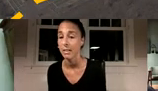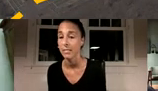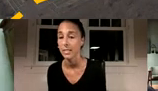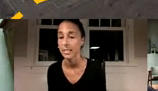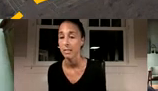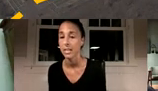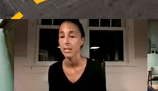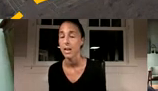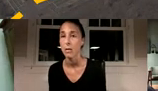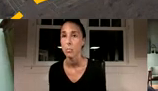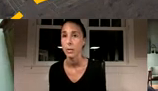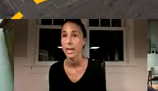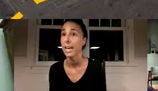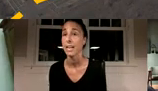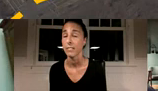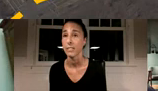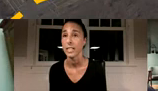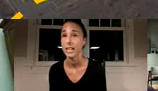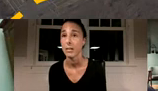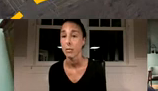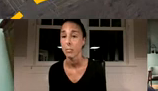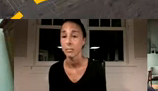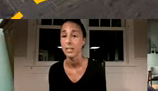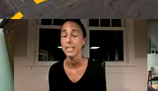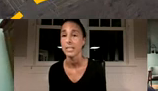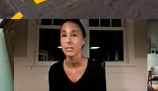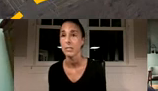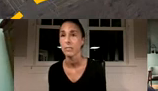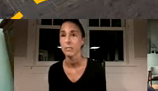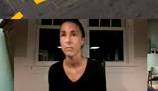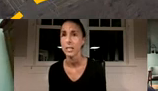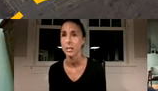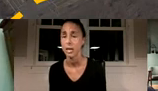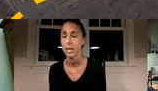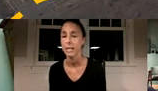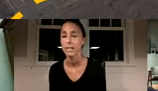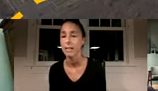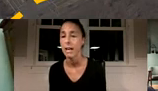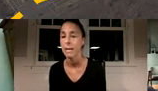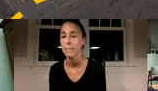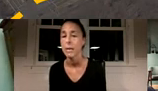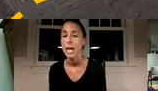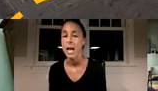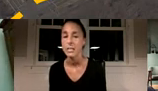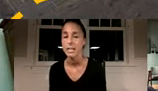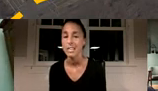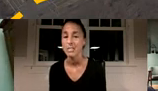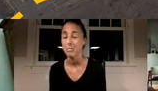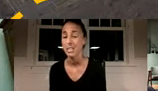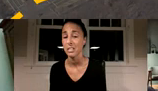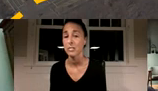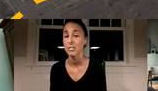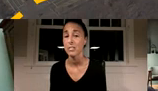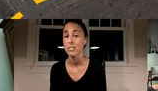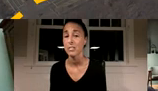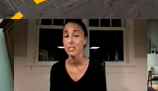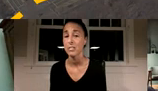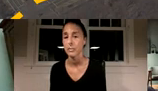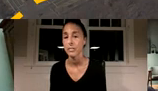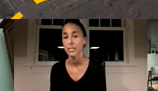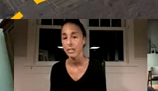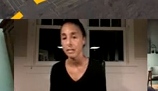a lot of it right now in Fairfax County, and we can't get enough of it. And we really need sort of really good products. And so I think that's a really good